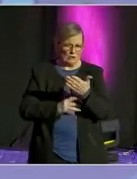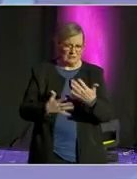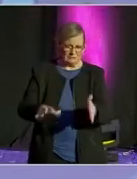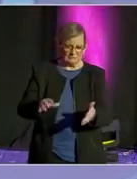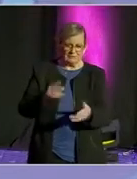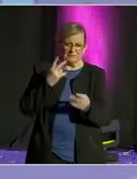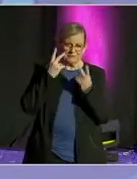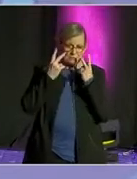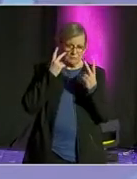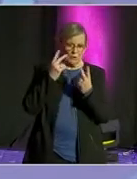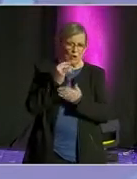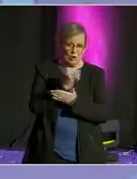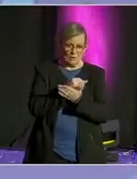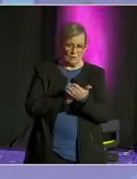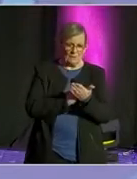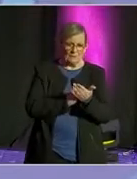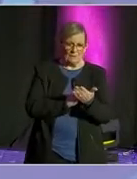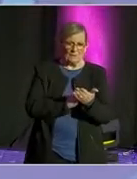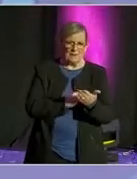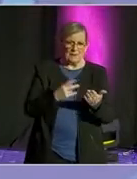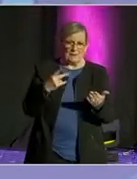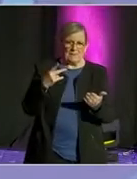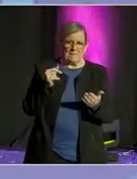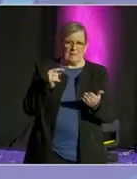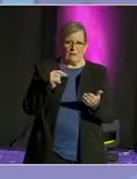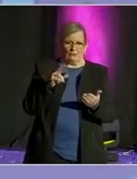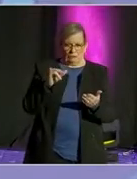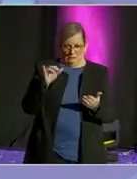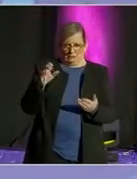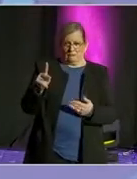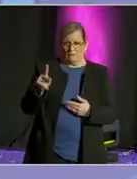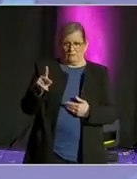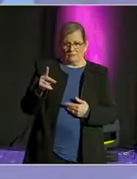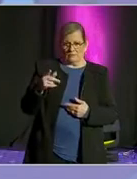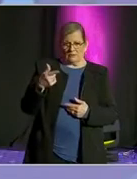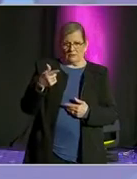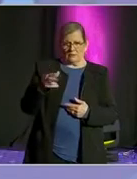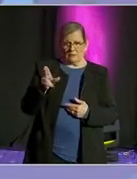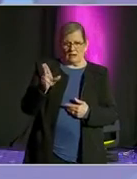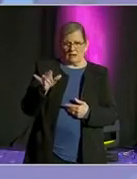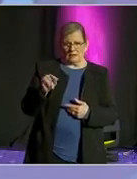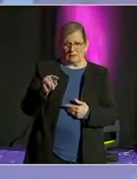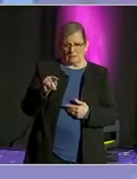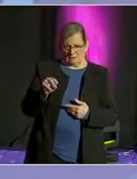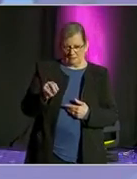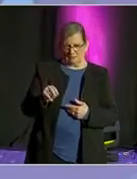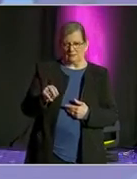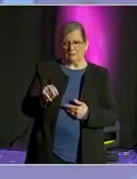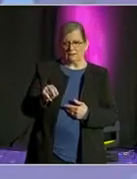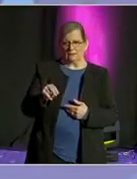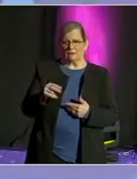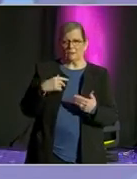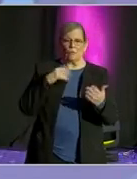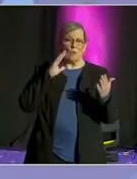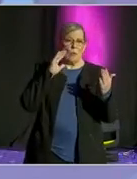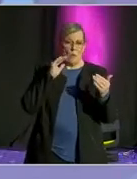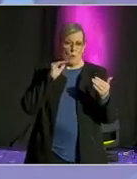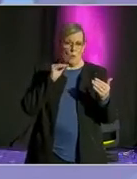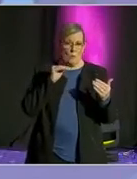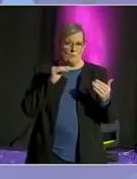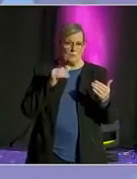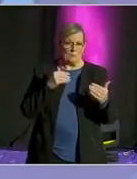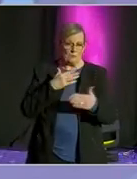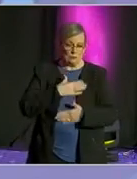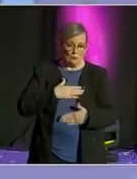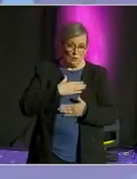Guyton. We hope you will join us for this year's festival celebration. Please be responsible, wear a mask, socially